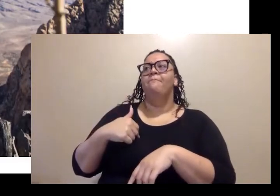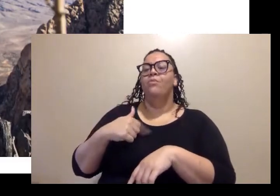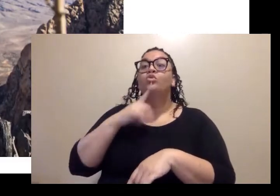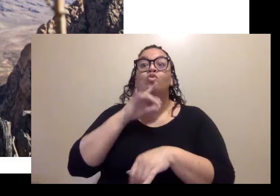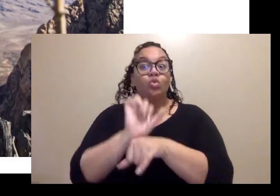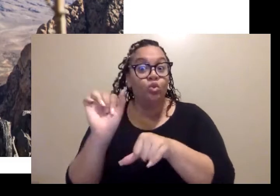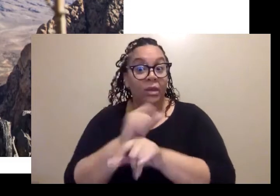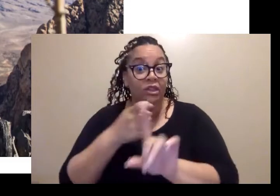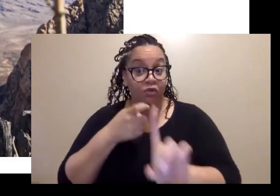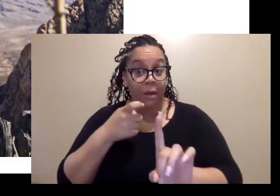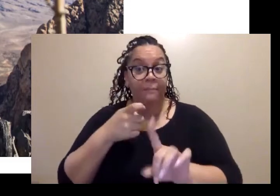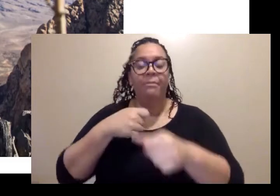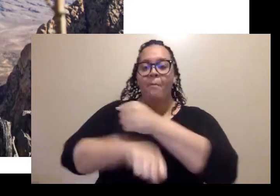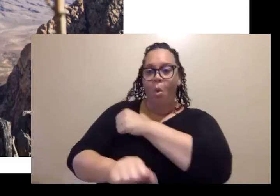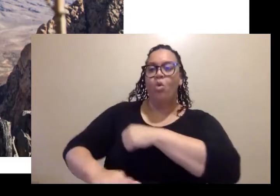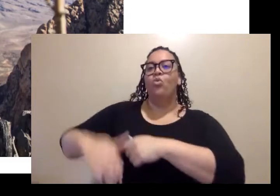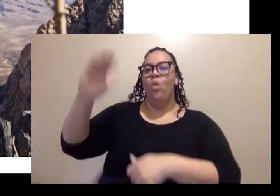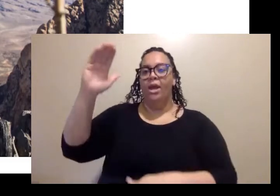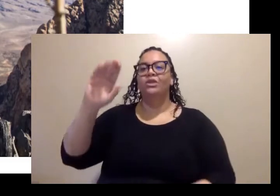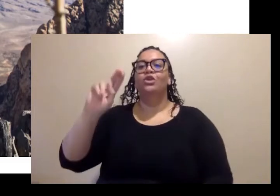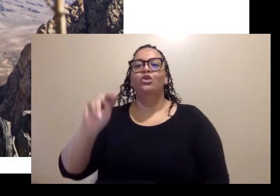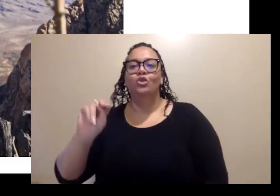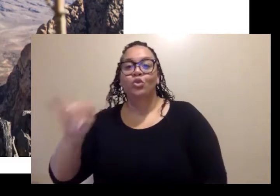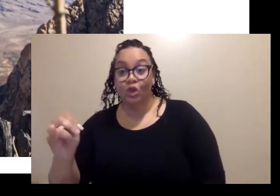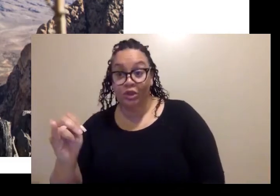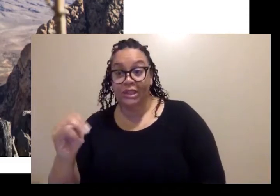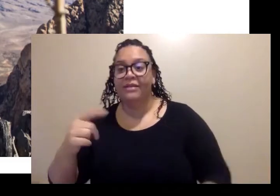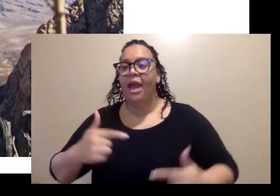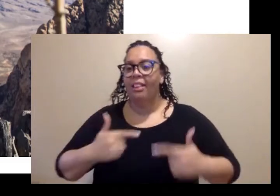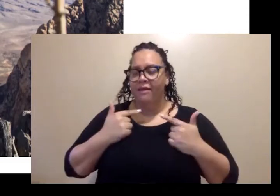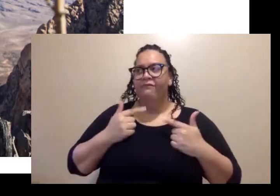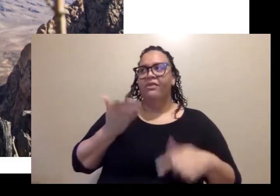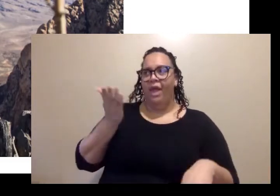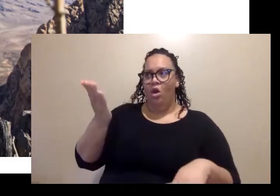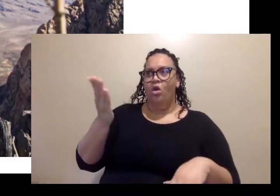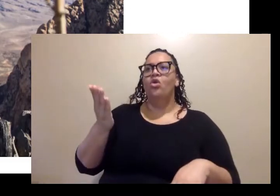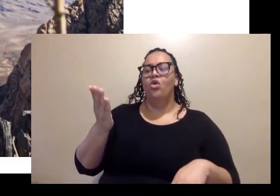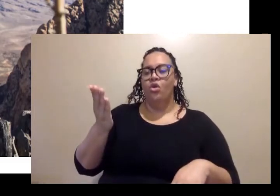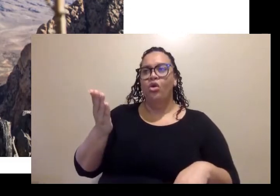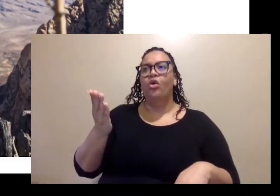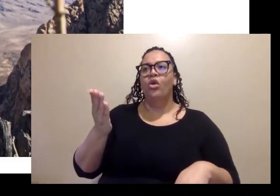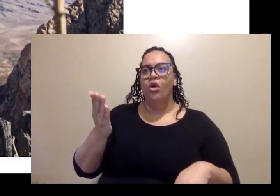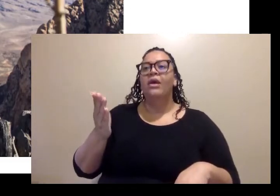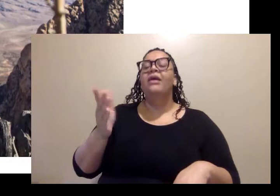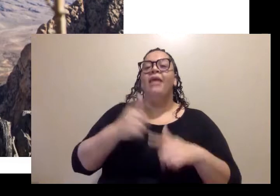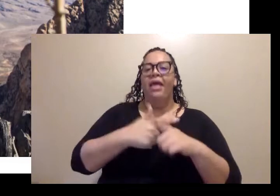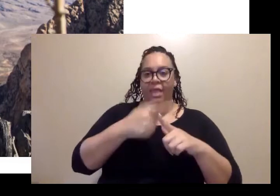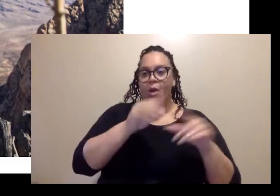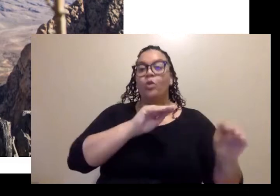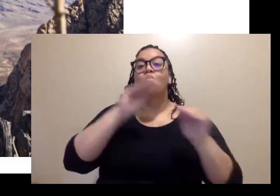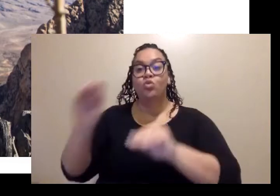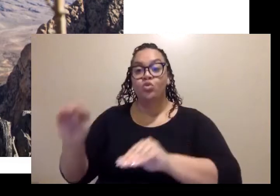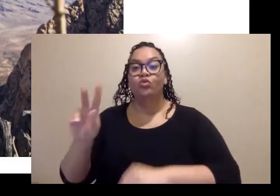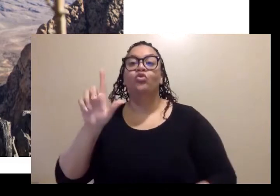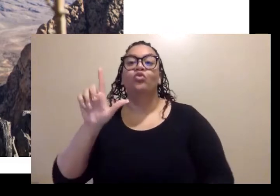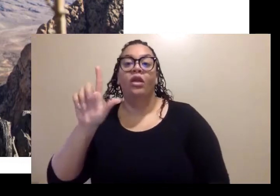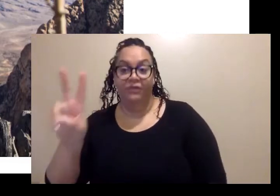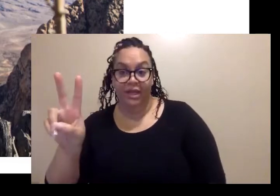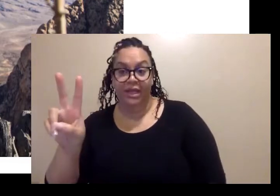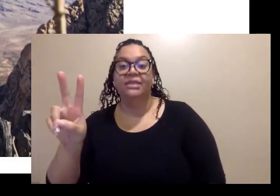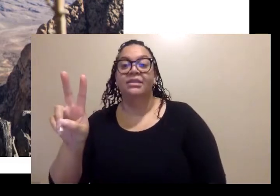born and raised in New Jersey, lived upstate New York for a while, and then I moved to Vegas, to out west